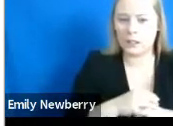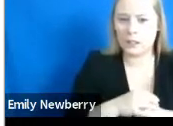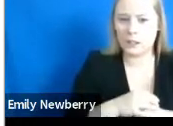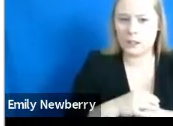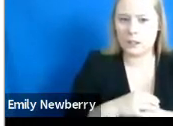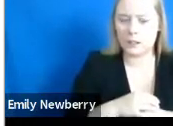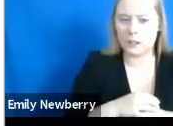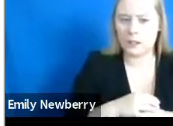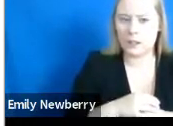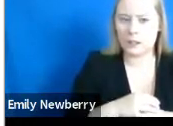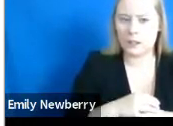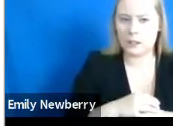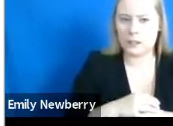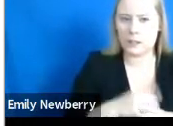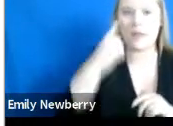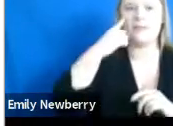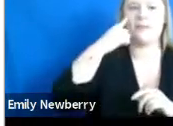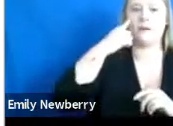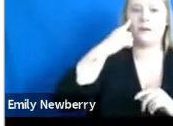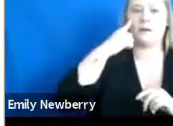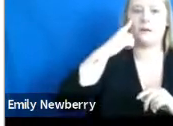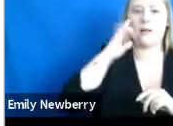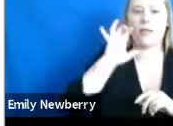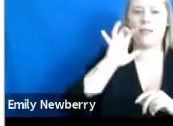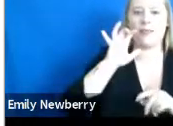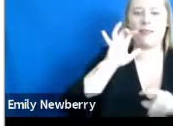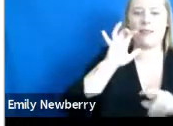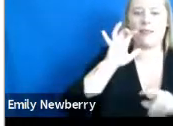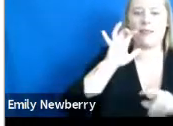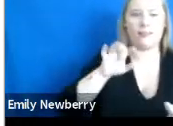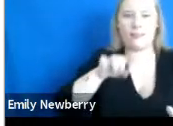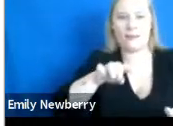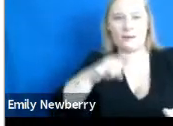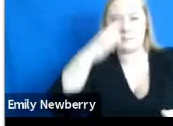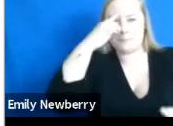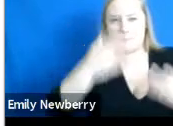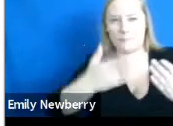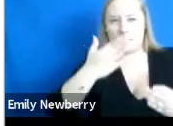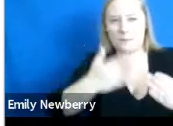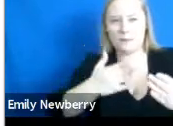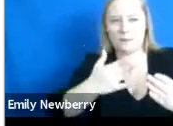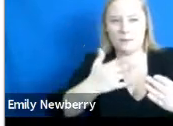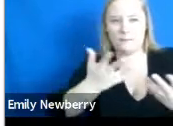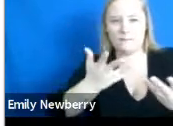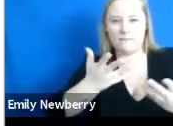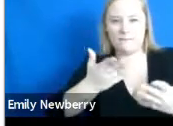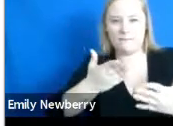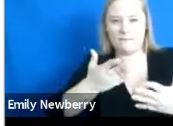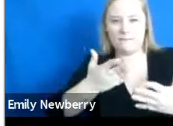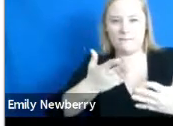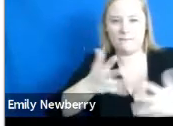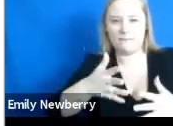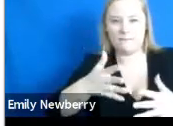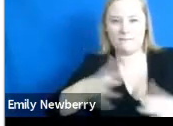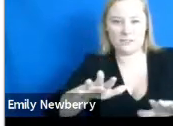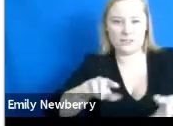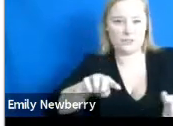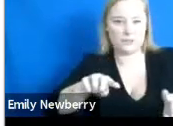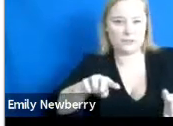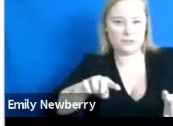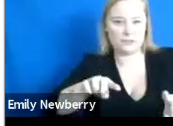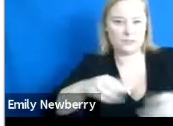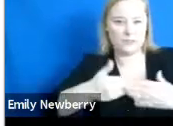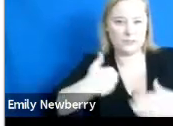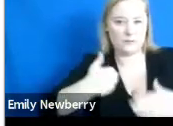Let's see here. I think is this where you? I think maybe this is where you had had landed previously,